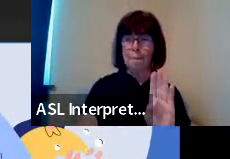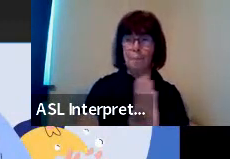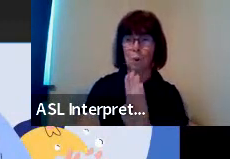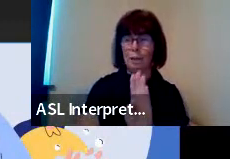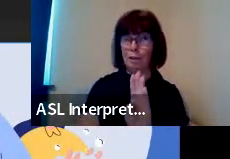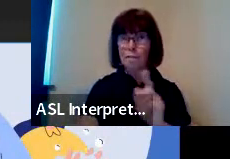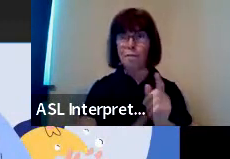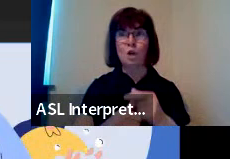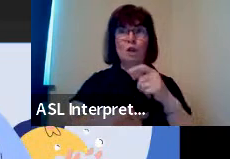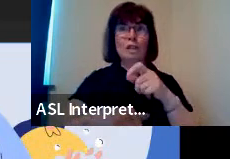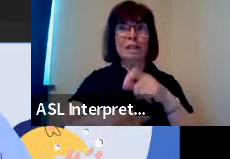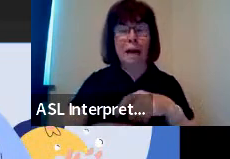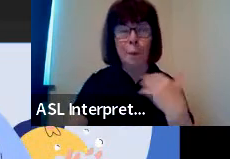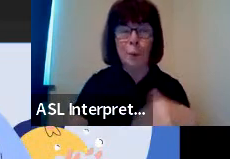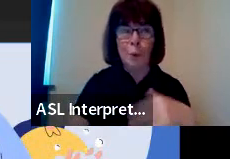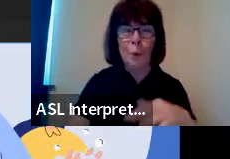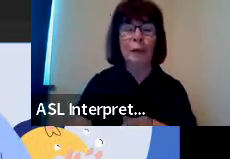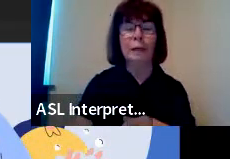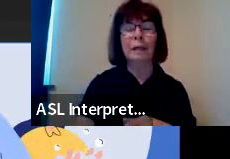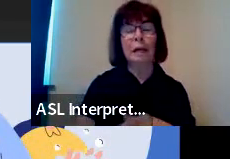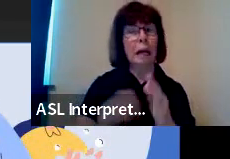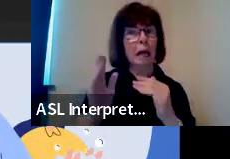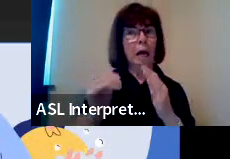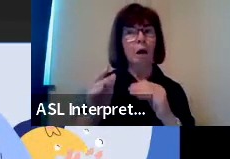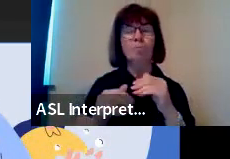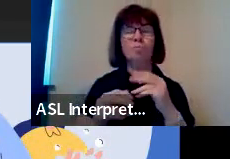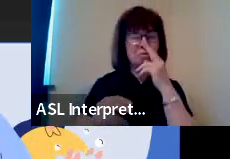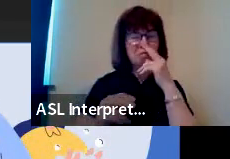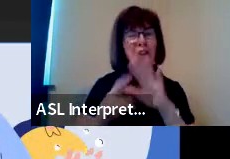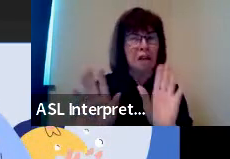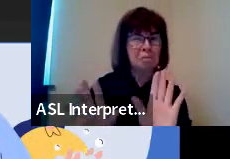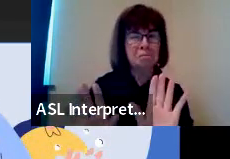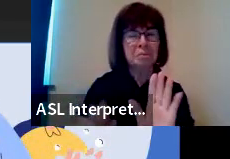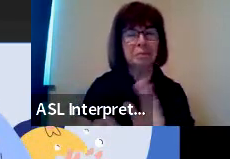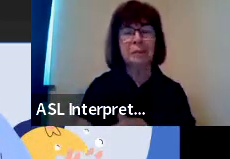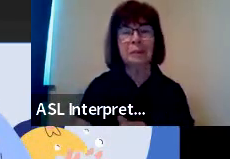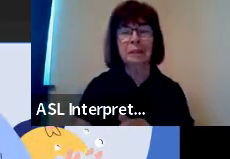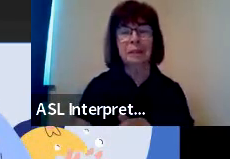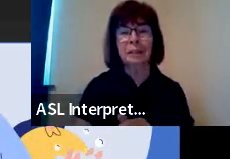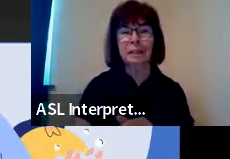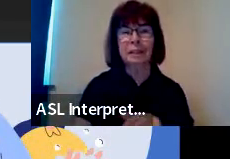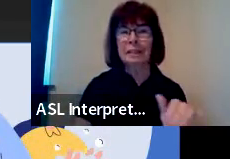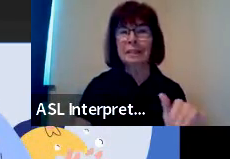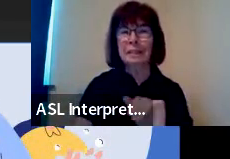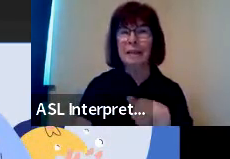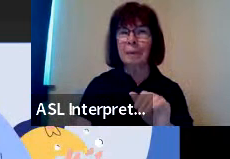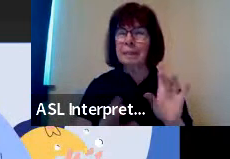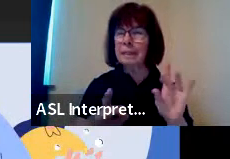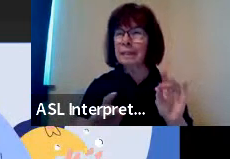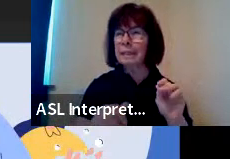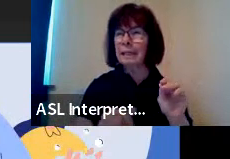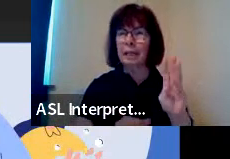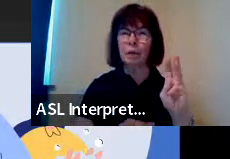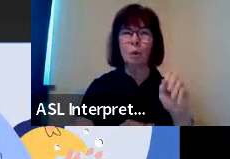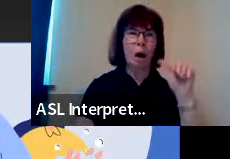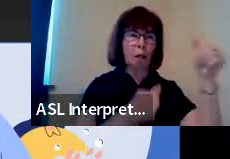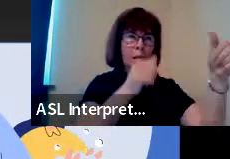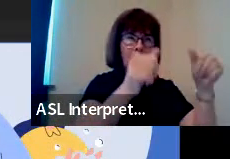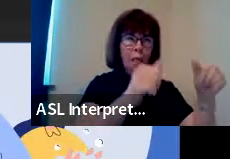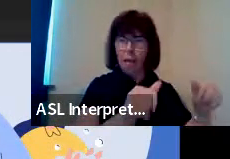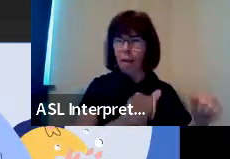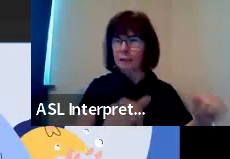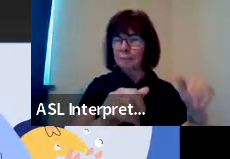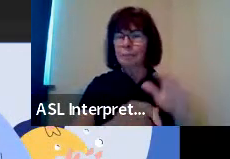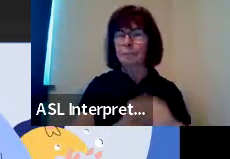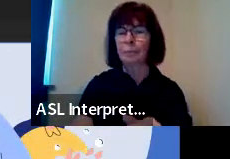is, I hope it'll be fun. And it's a way that it's the same as a sticky wall where you yourself can place